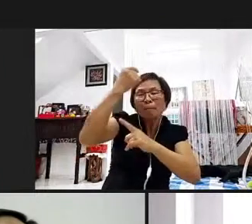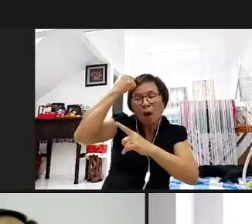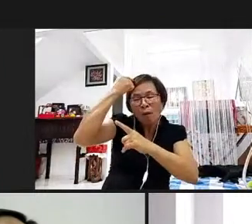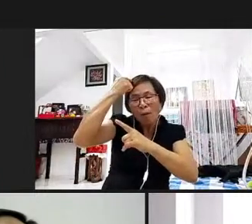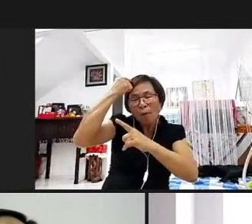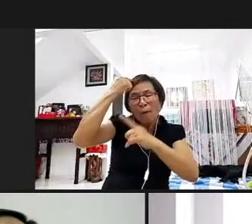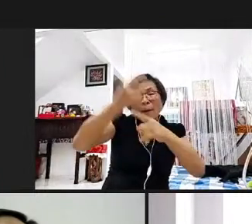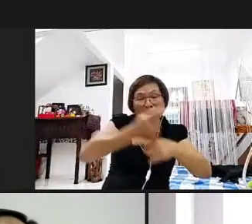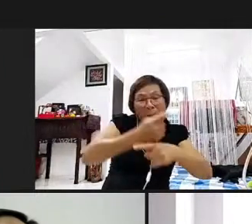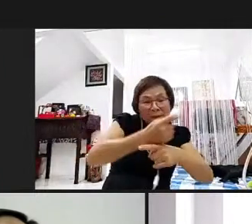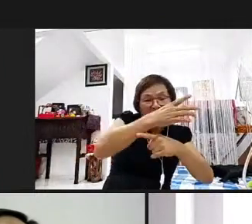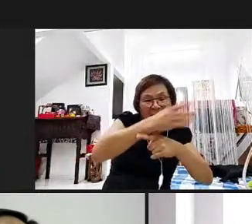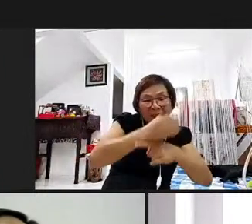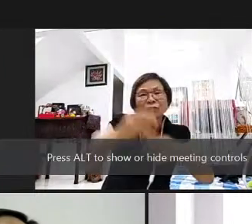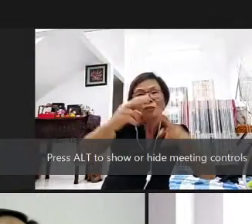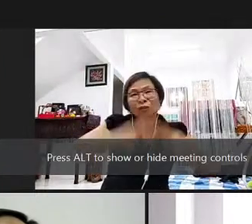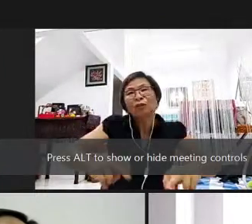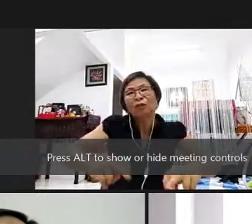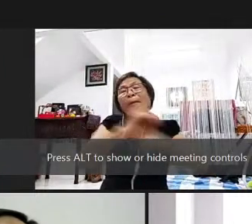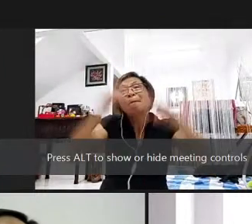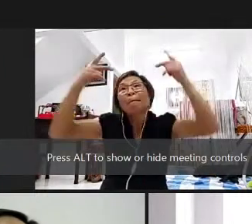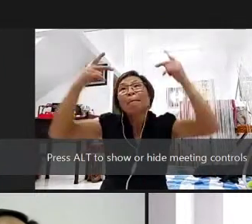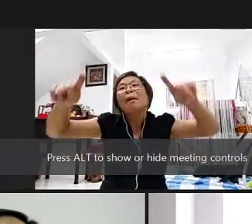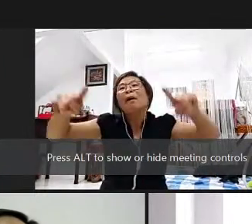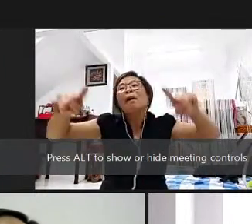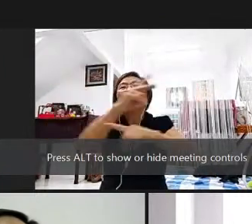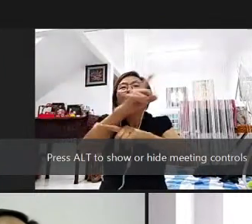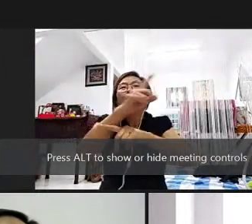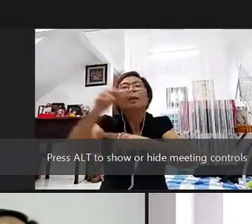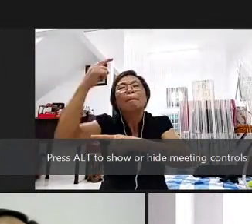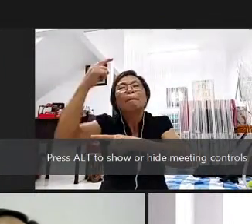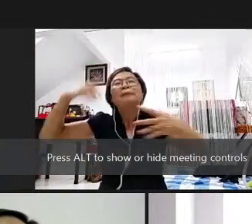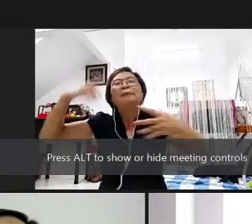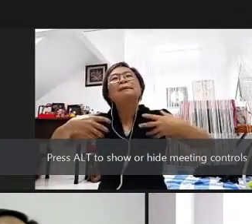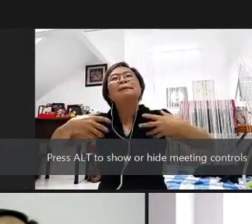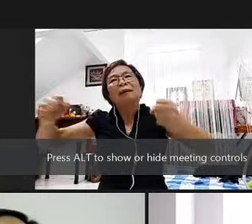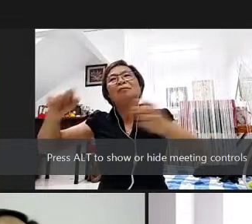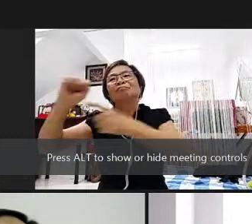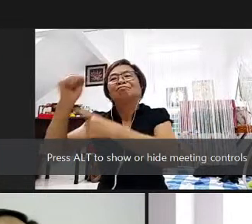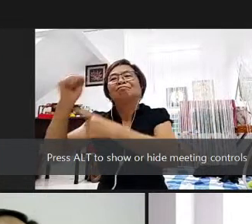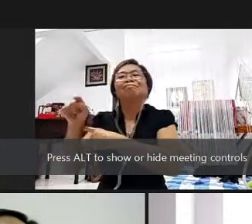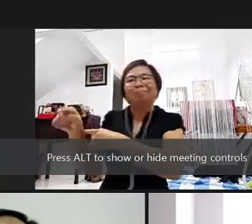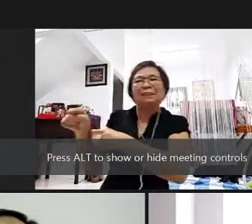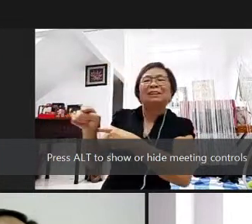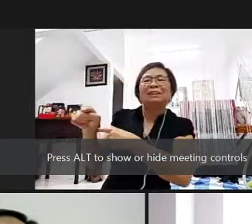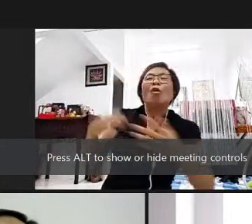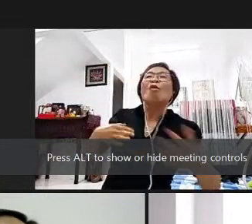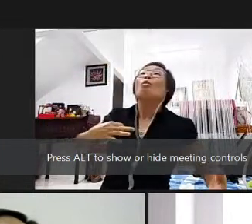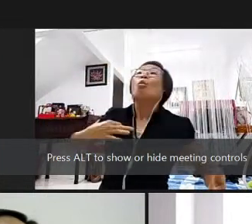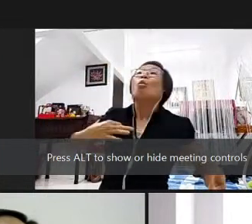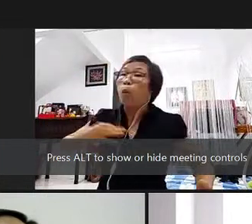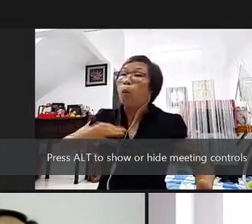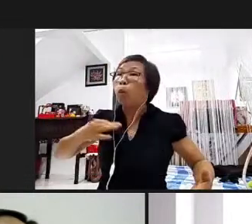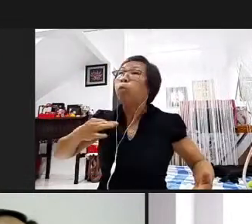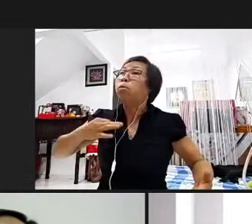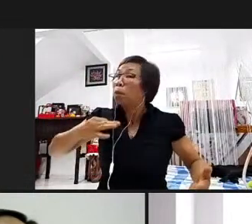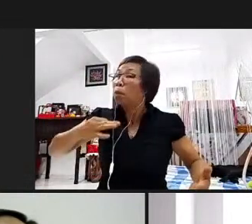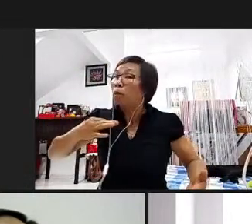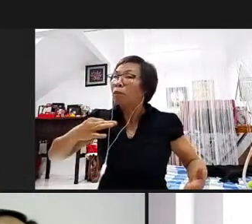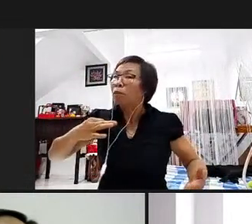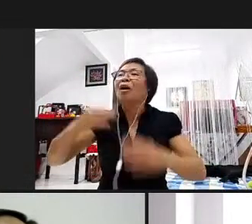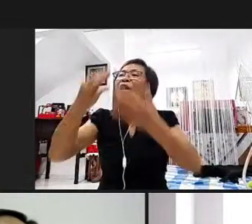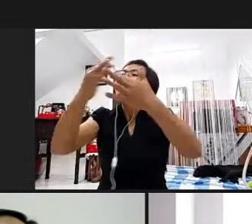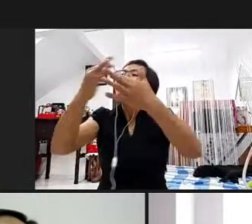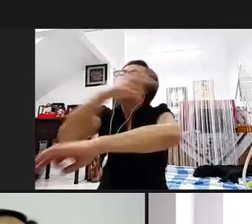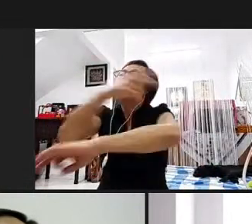and also the president of Kuala Lumpur Buddhist Mental Health Association. He volunteers at one of the free clinics at